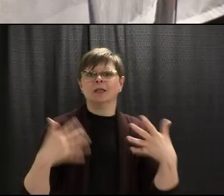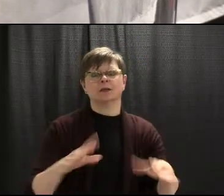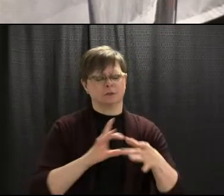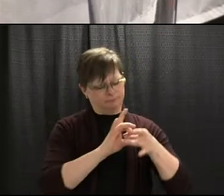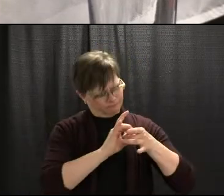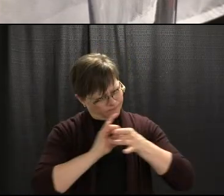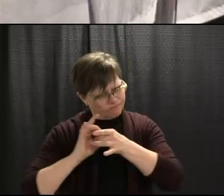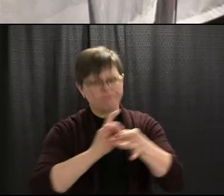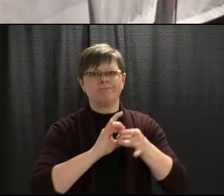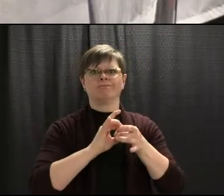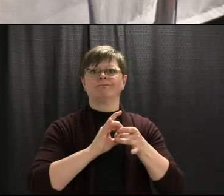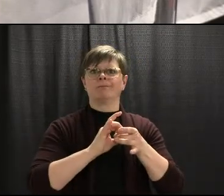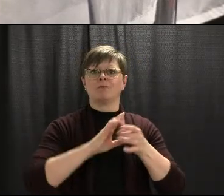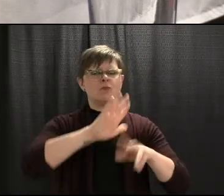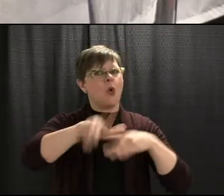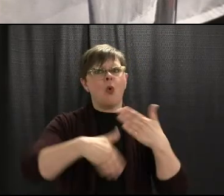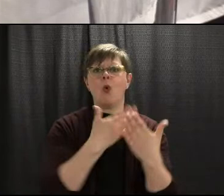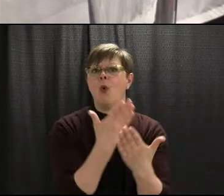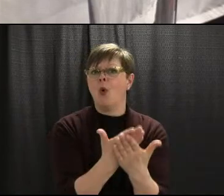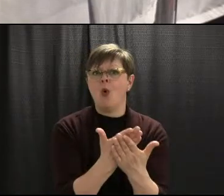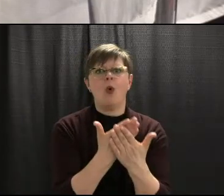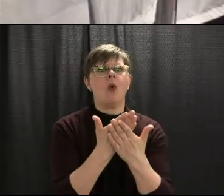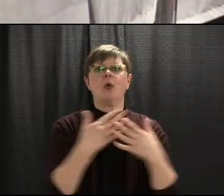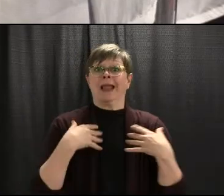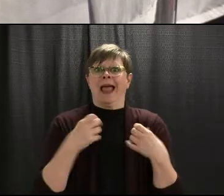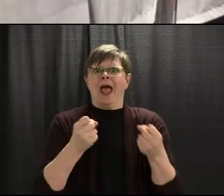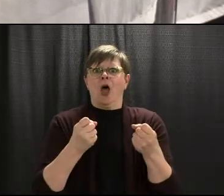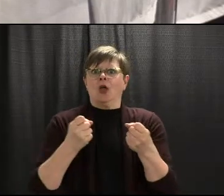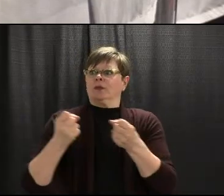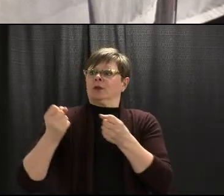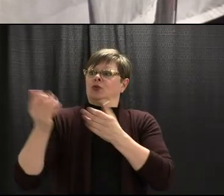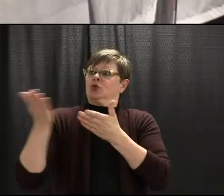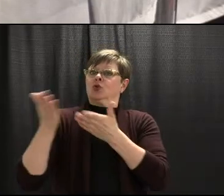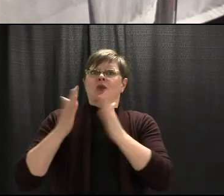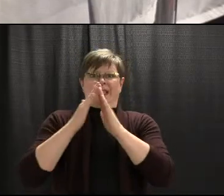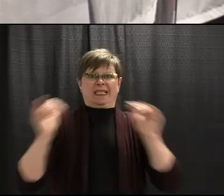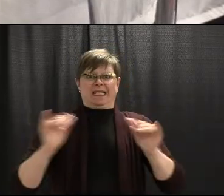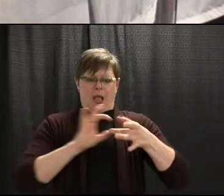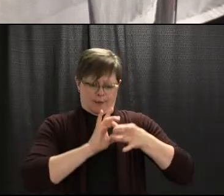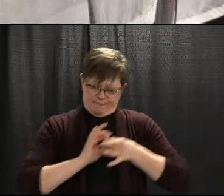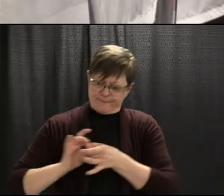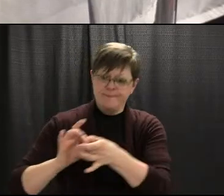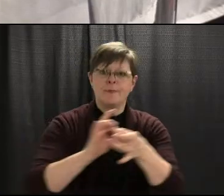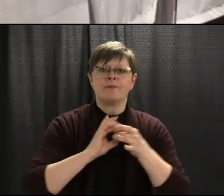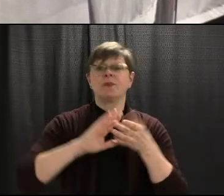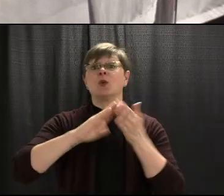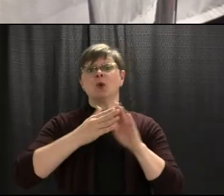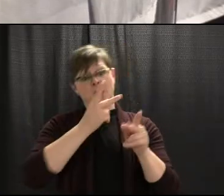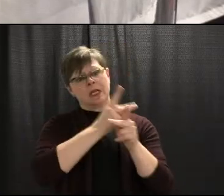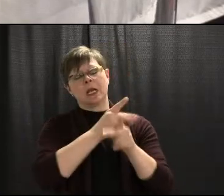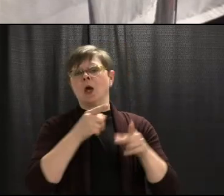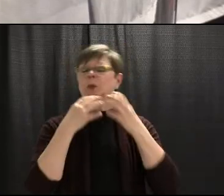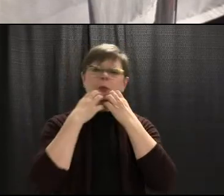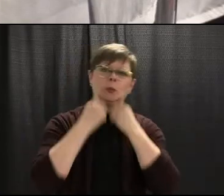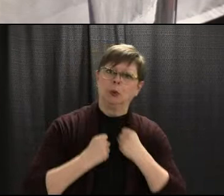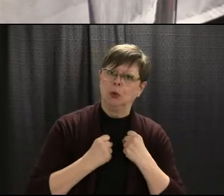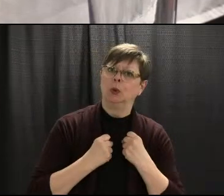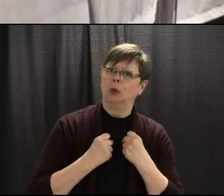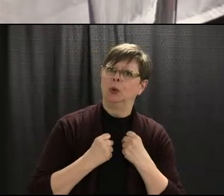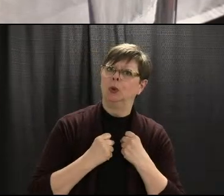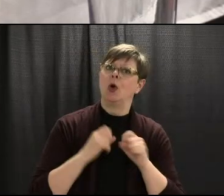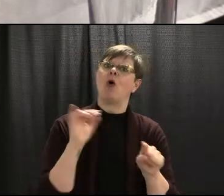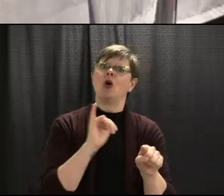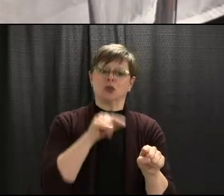the entire health delivery system. And community care is probably also a major vehicle